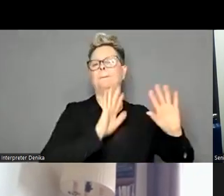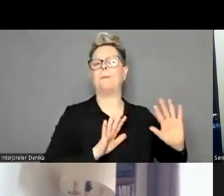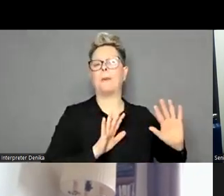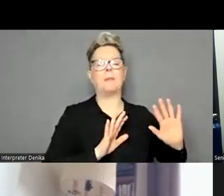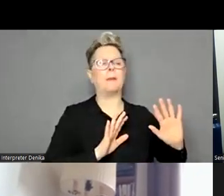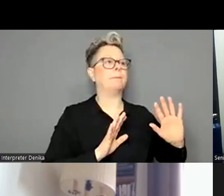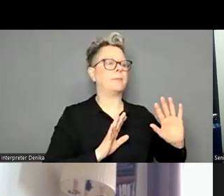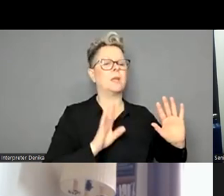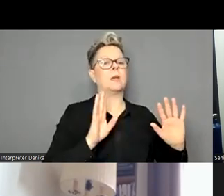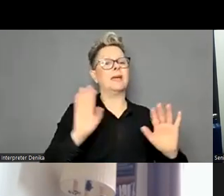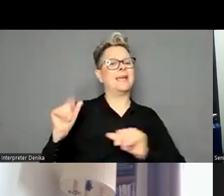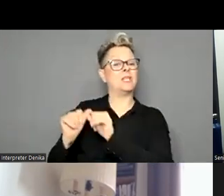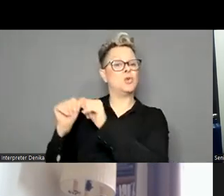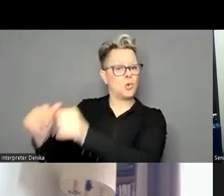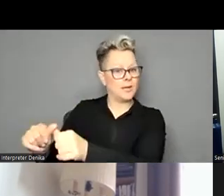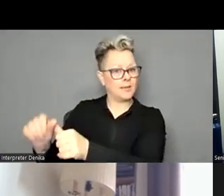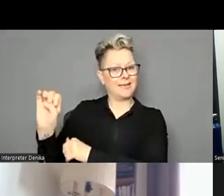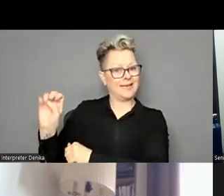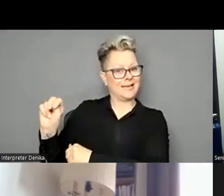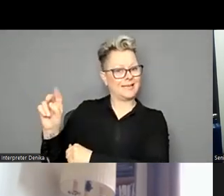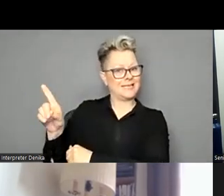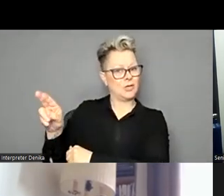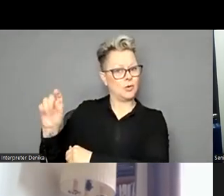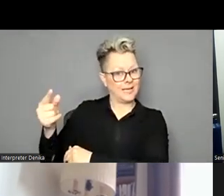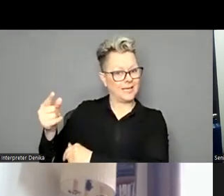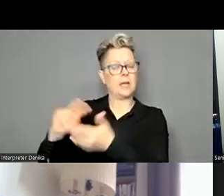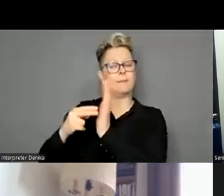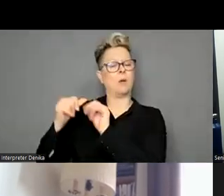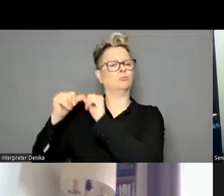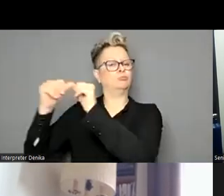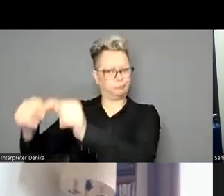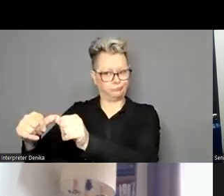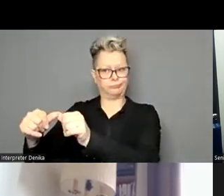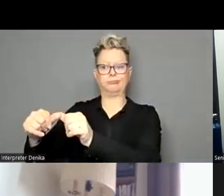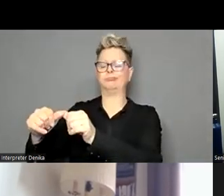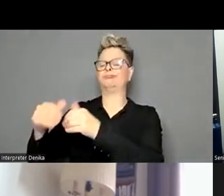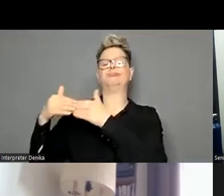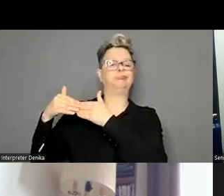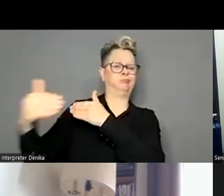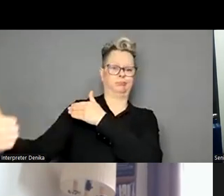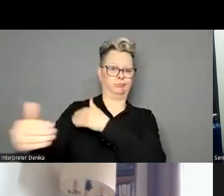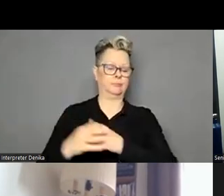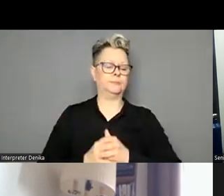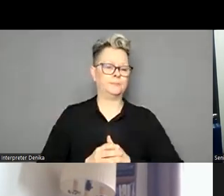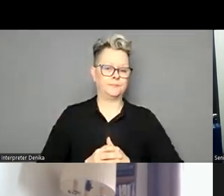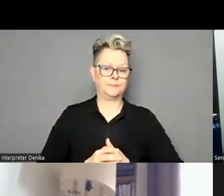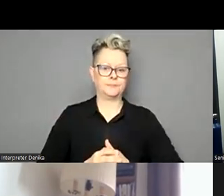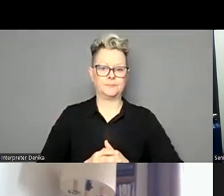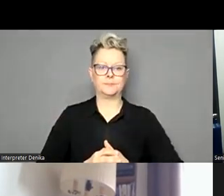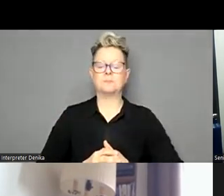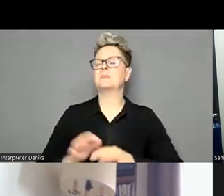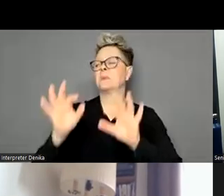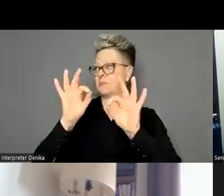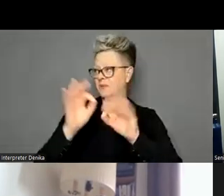but you want to be specific to have an enduring power of attorney if that's what you're trying to plan for. Perfect.